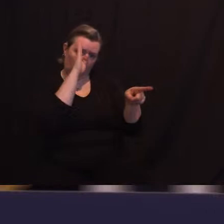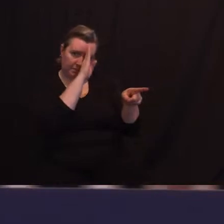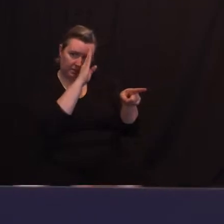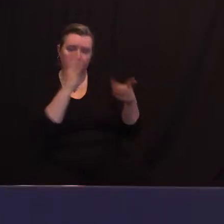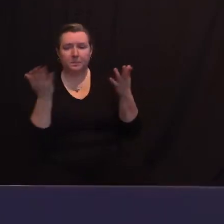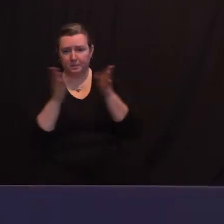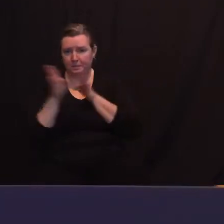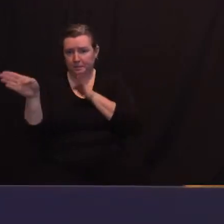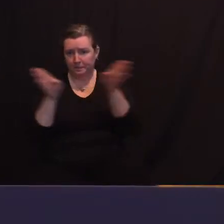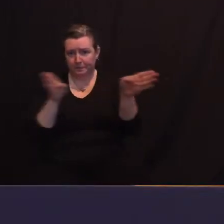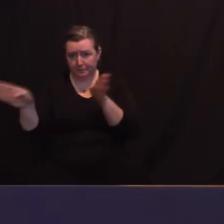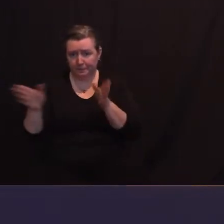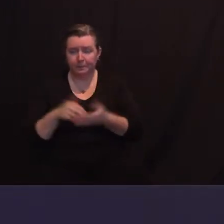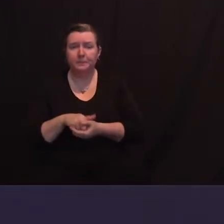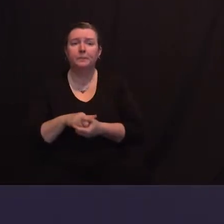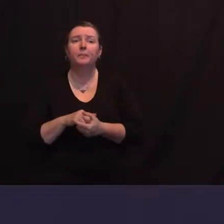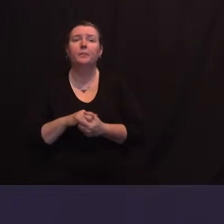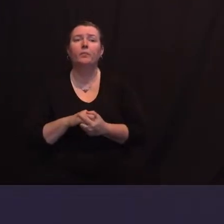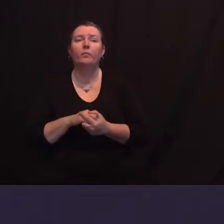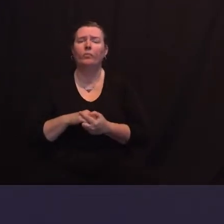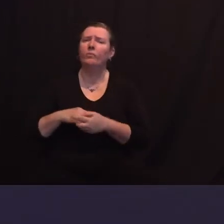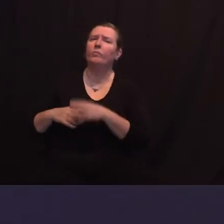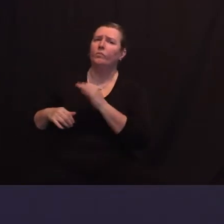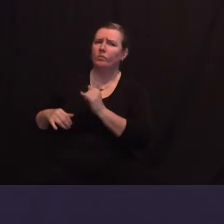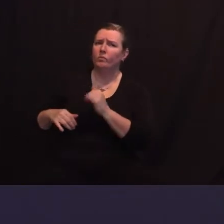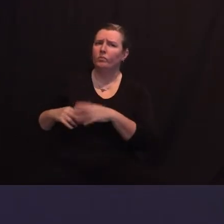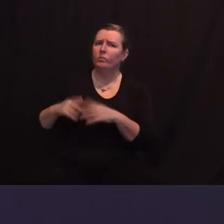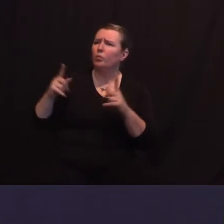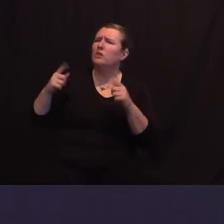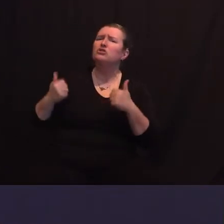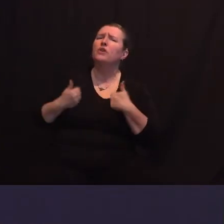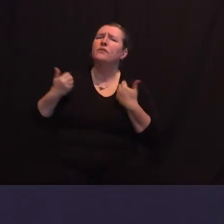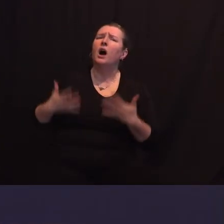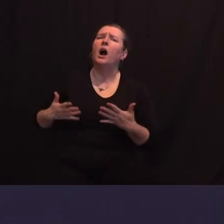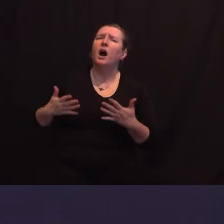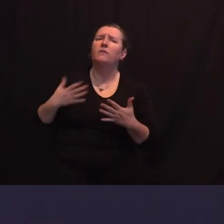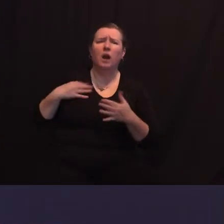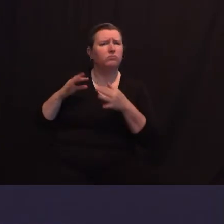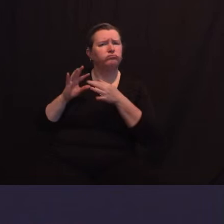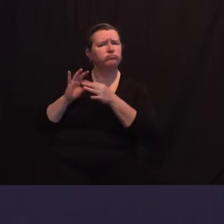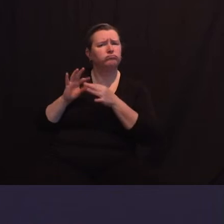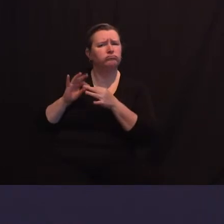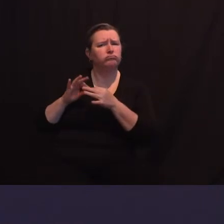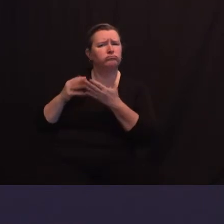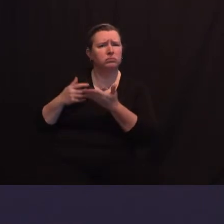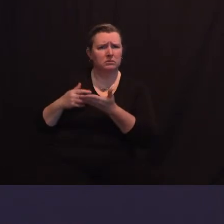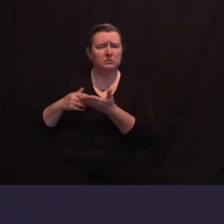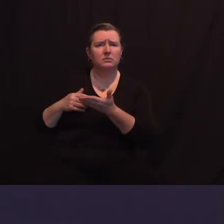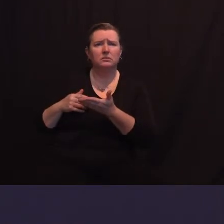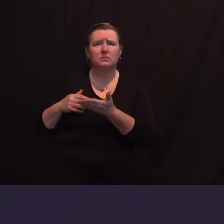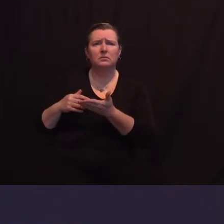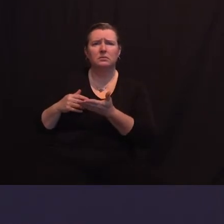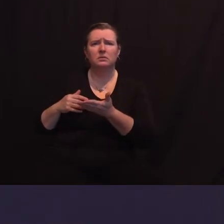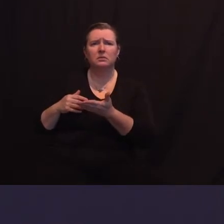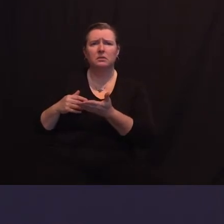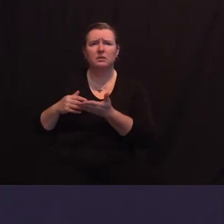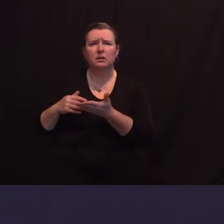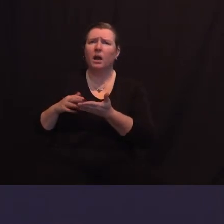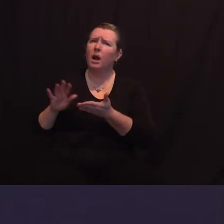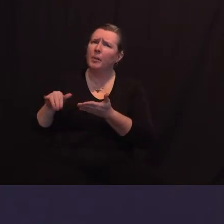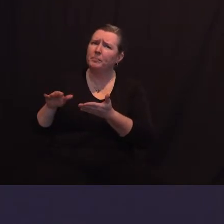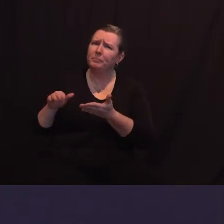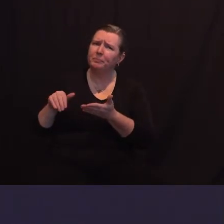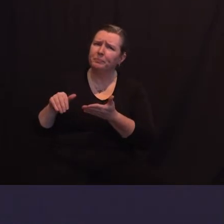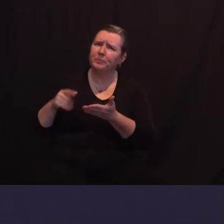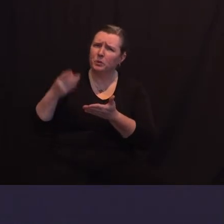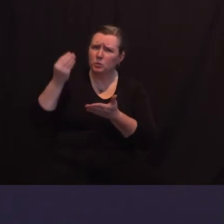but one of the survivors with whom I spoke on Monday of the folks I memorialized today said that she said they wished they